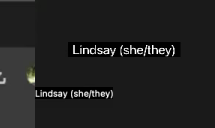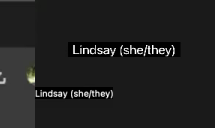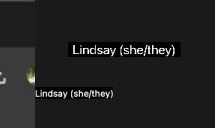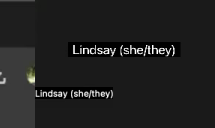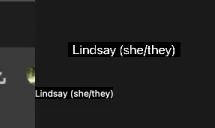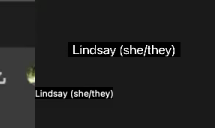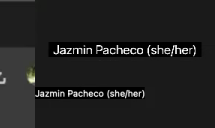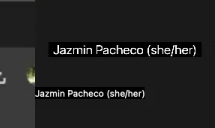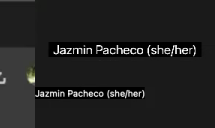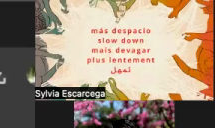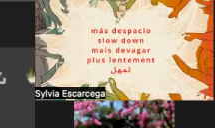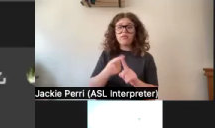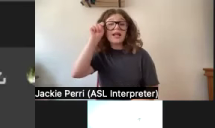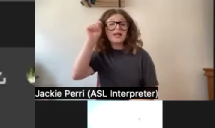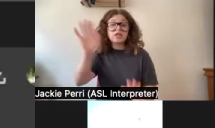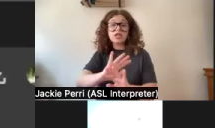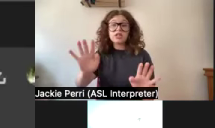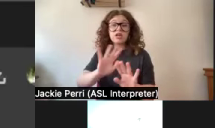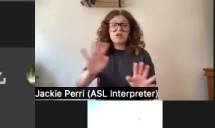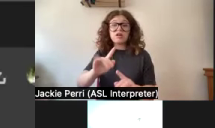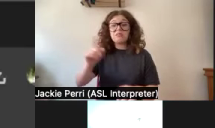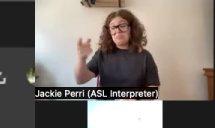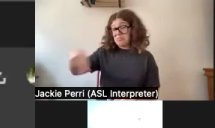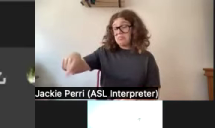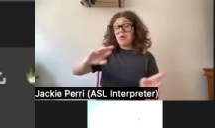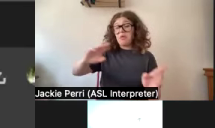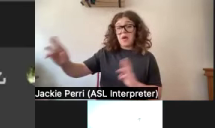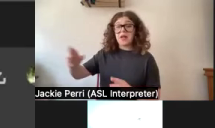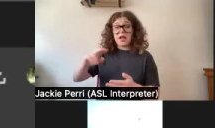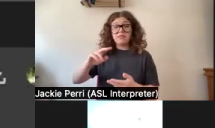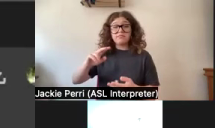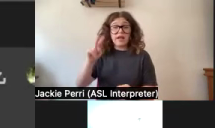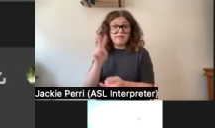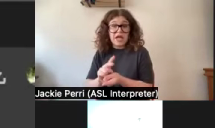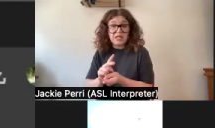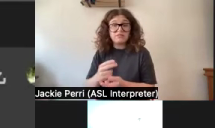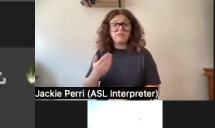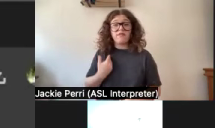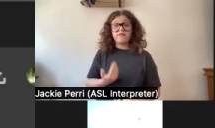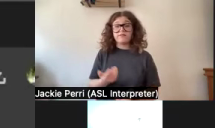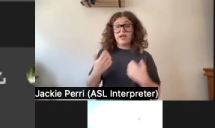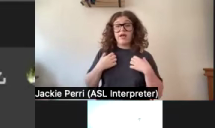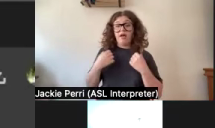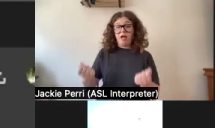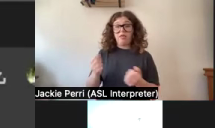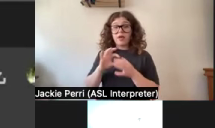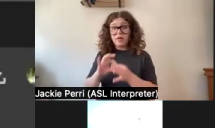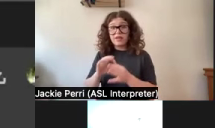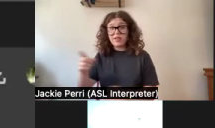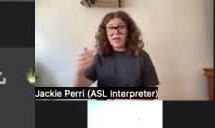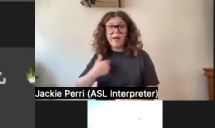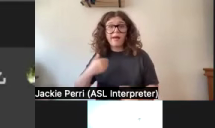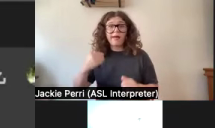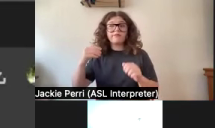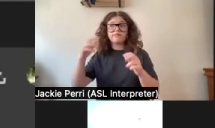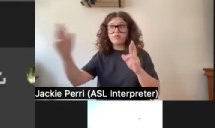when una they are ready relación to have sex so they can have para a healthy respeto con sus relationship. compañeros, They no. can have La respect. educación